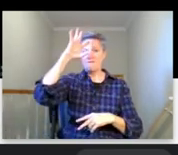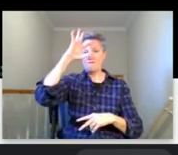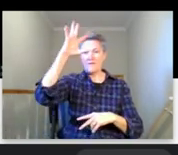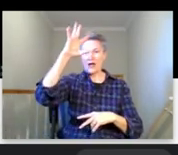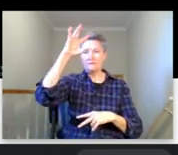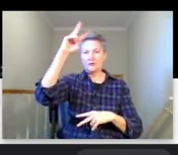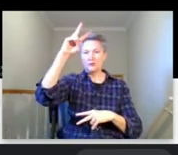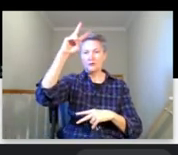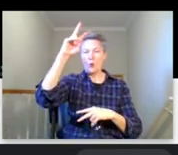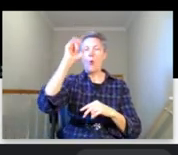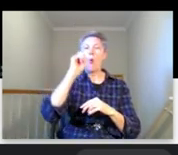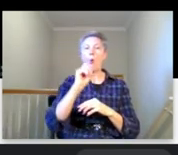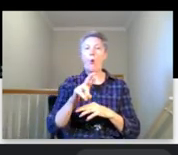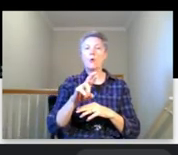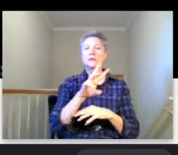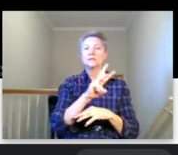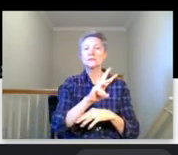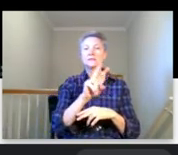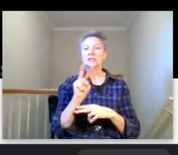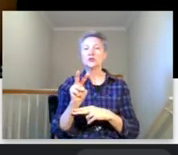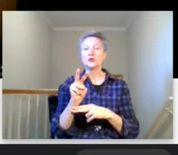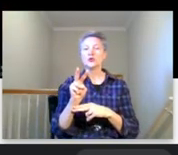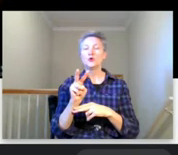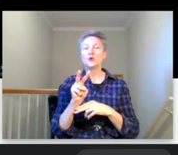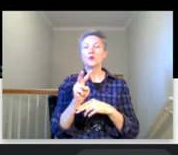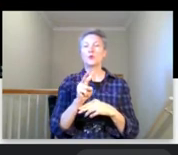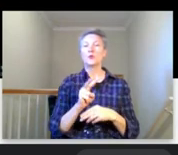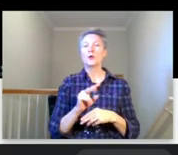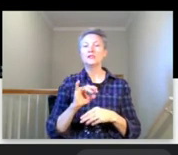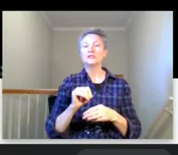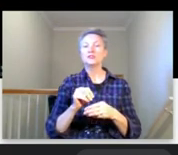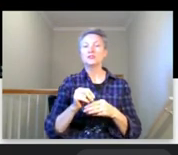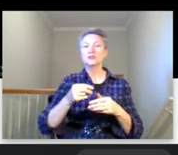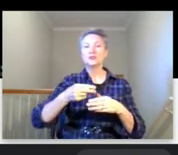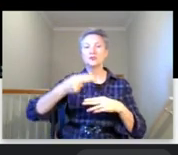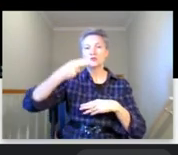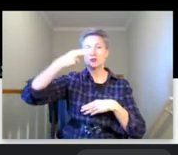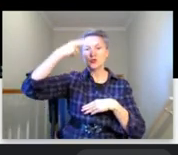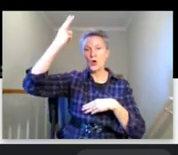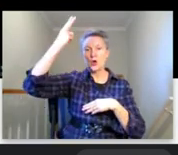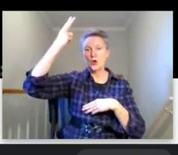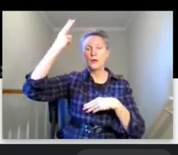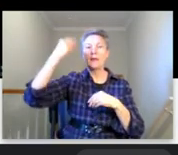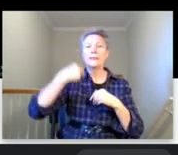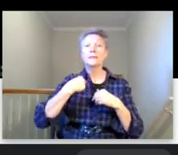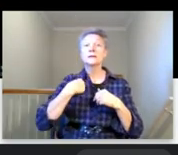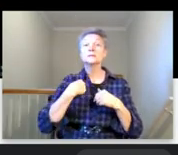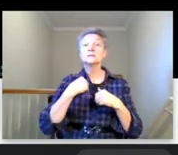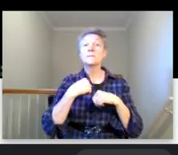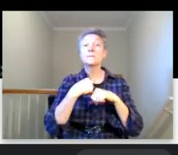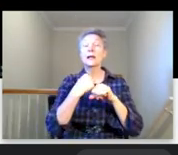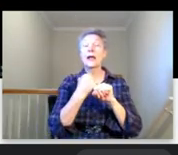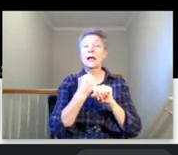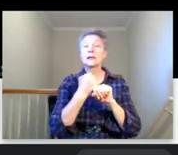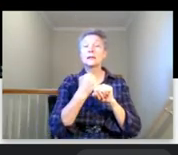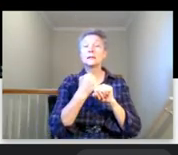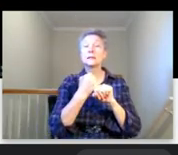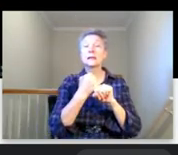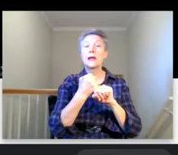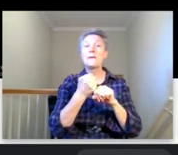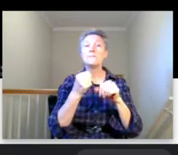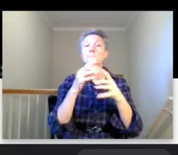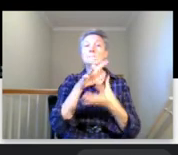tall. Now this doesn't just work when we're thinking about feet and inches. This can work with any mixed measures that we have, anything that's measuring